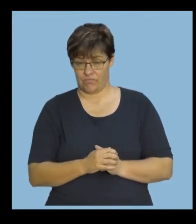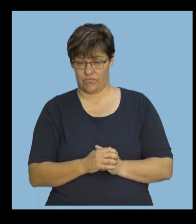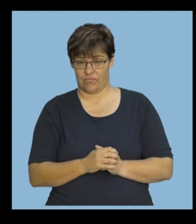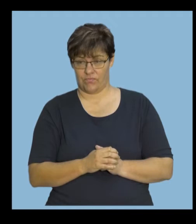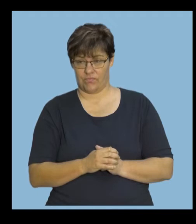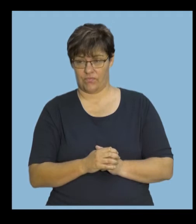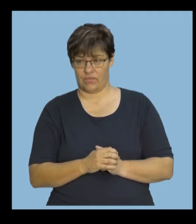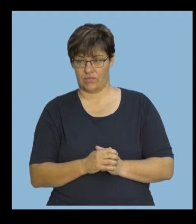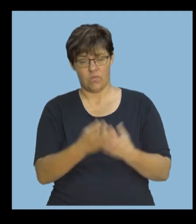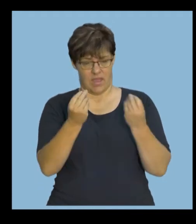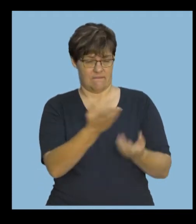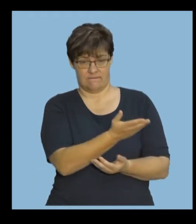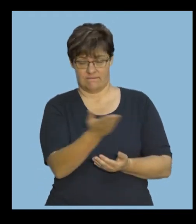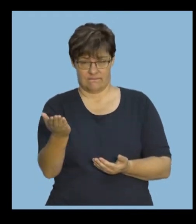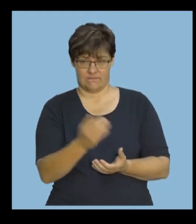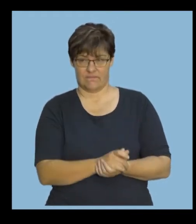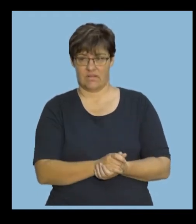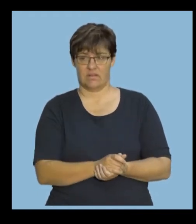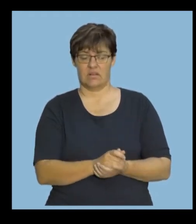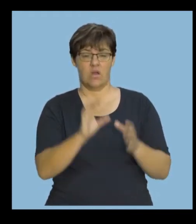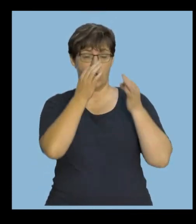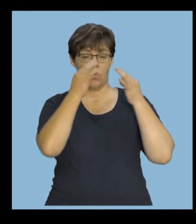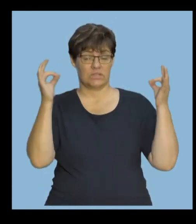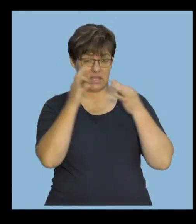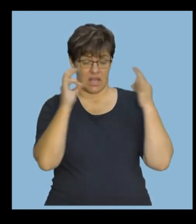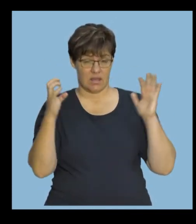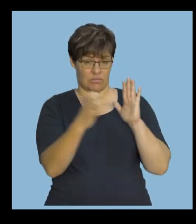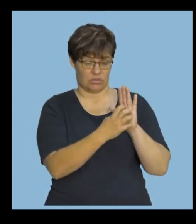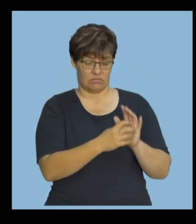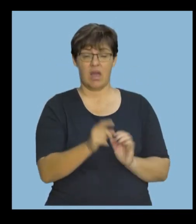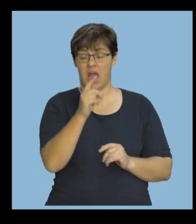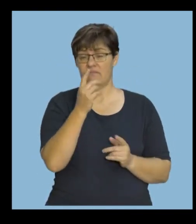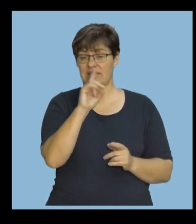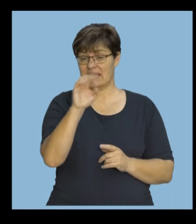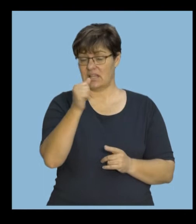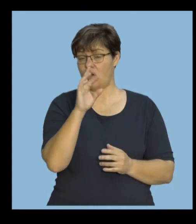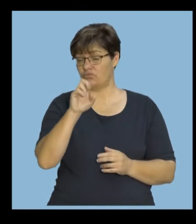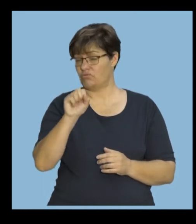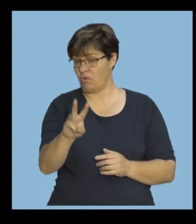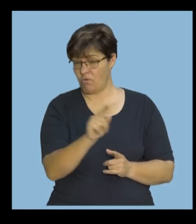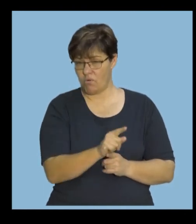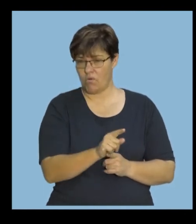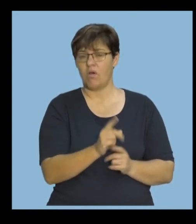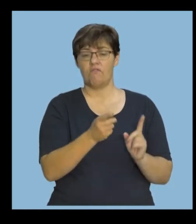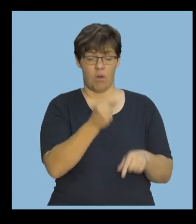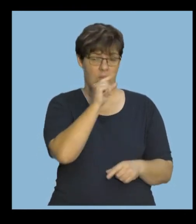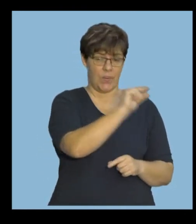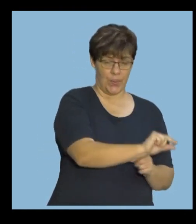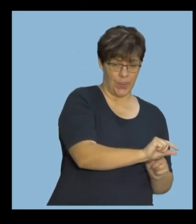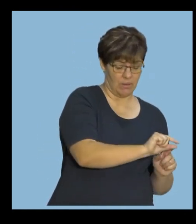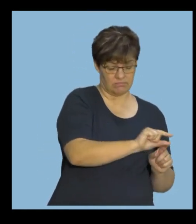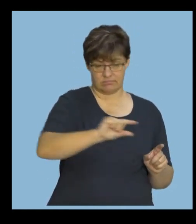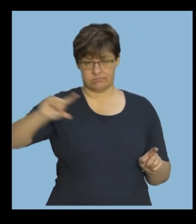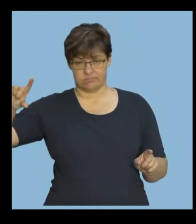So this is what we have now. We have drawing whisker plot, we have raw data. We've rearranged data from the